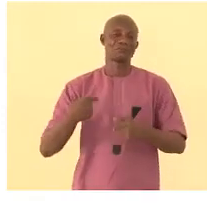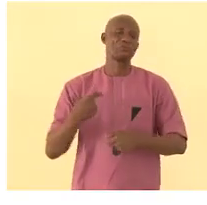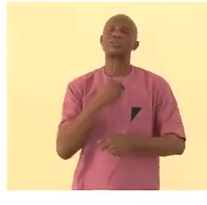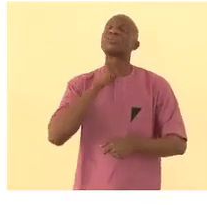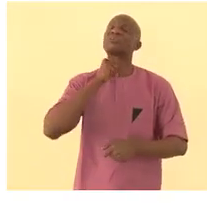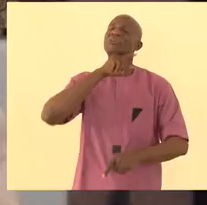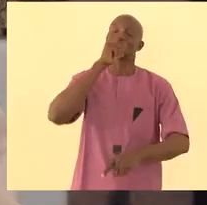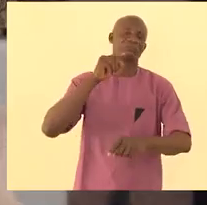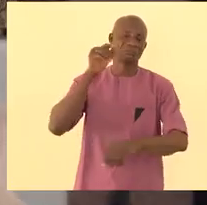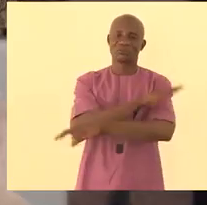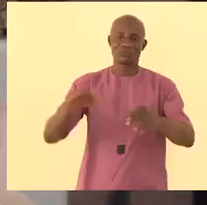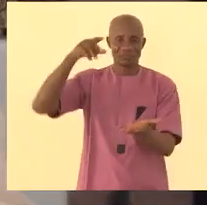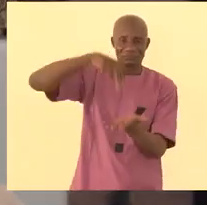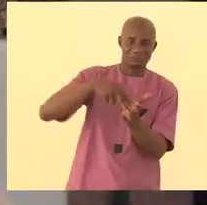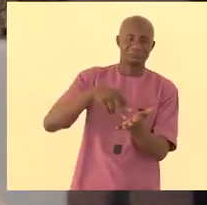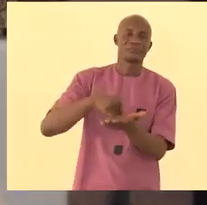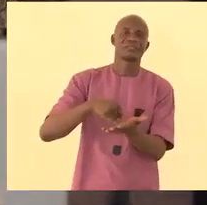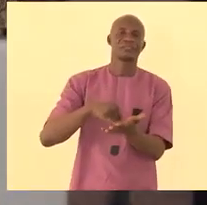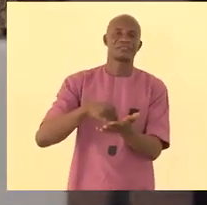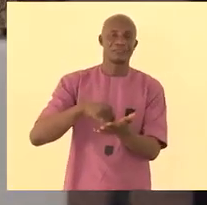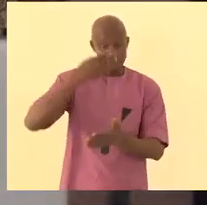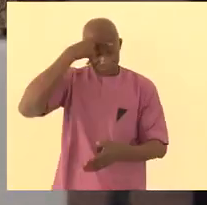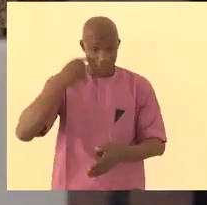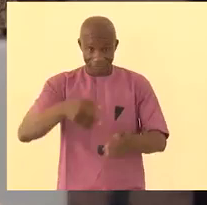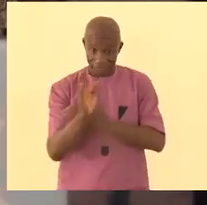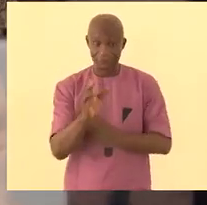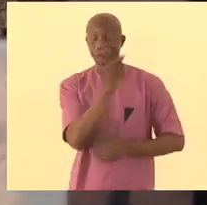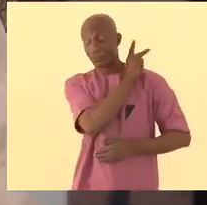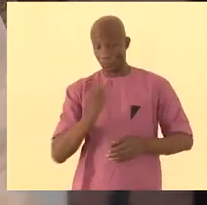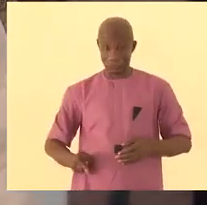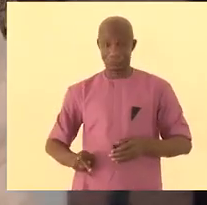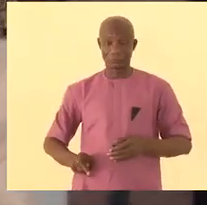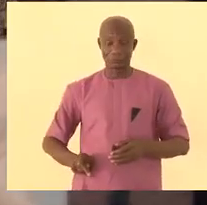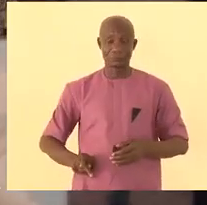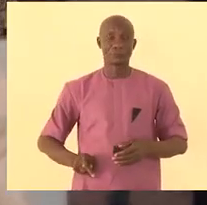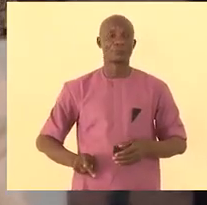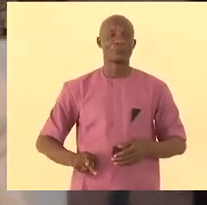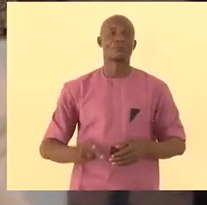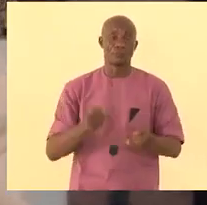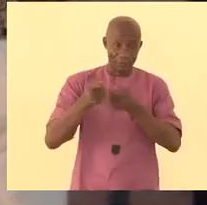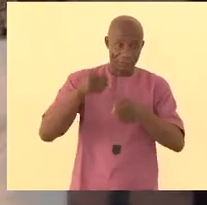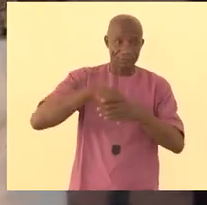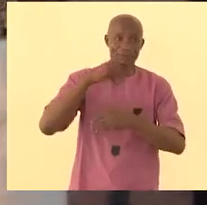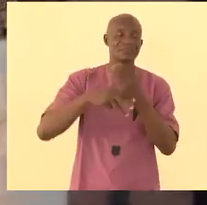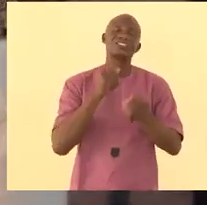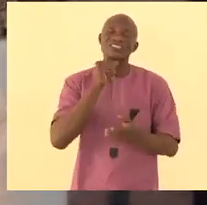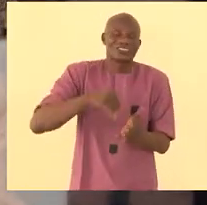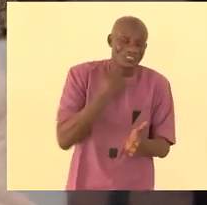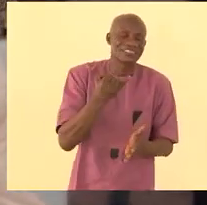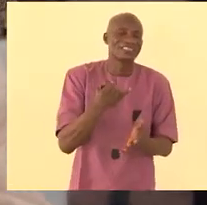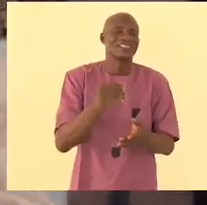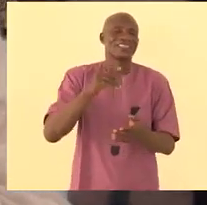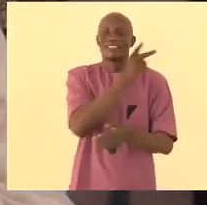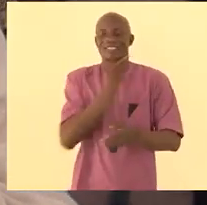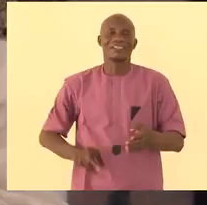really mean it. Because if God's kingdom is to reign supreme on earth, it is not just saying, "Thy kingdom come."